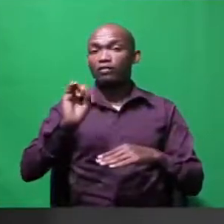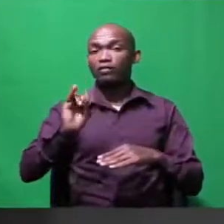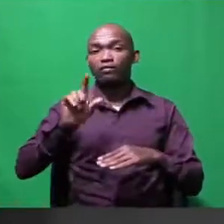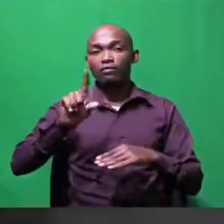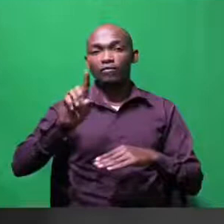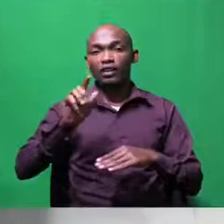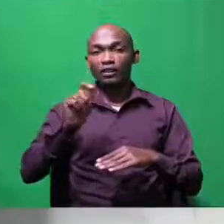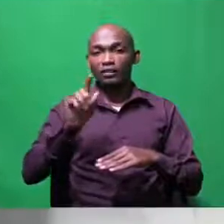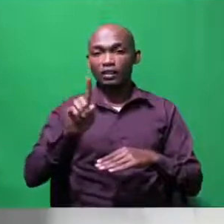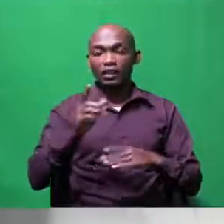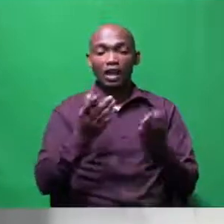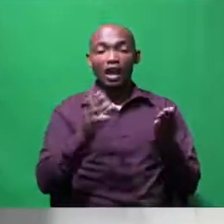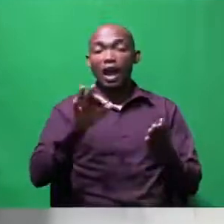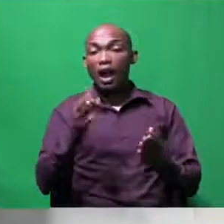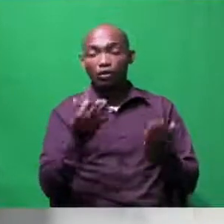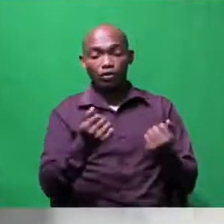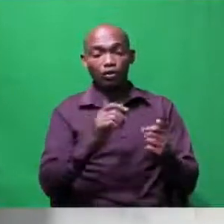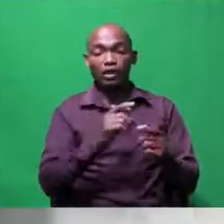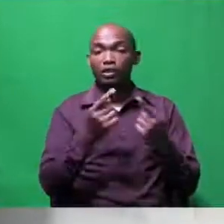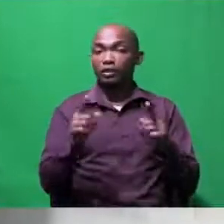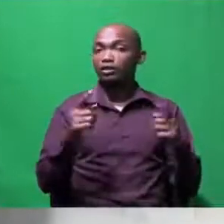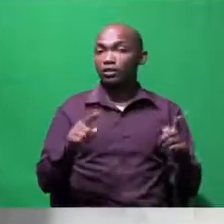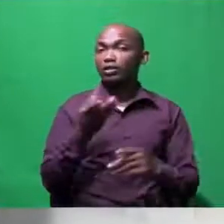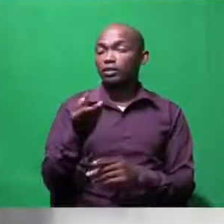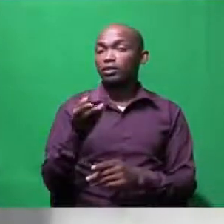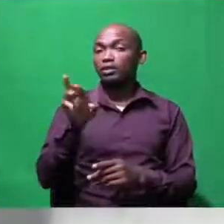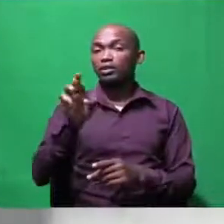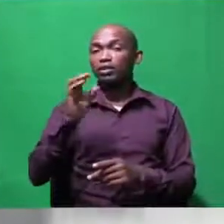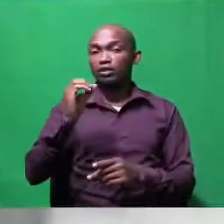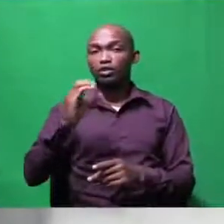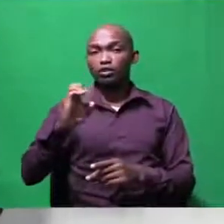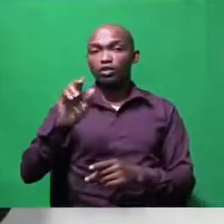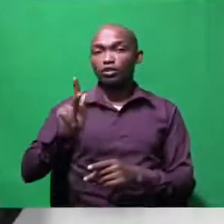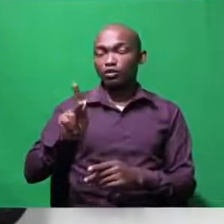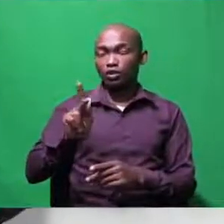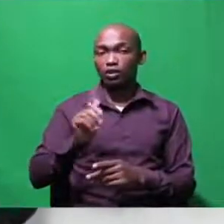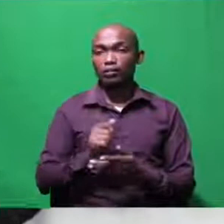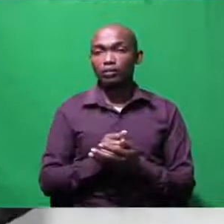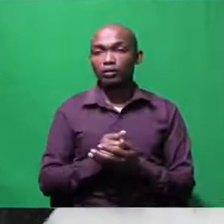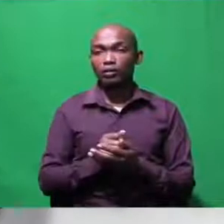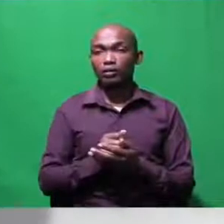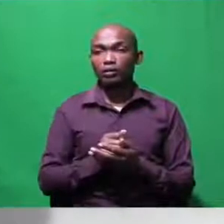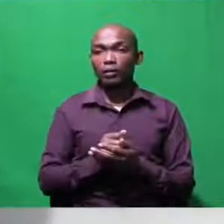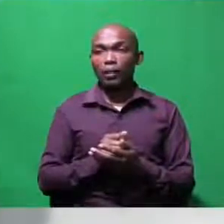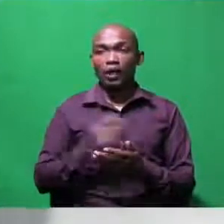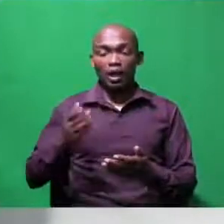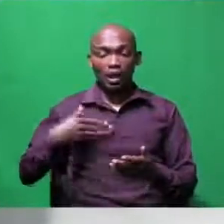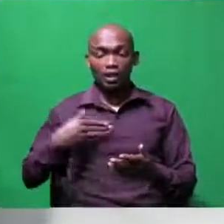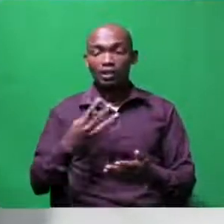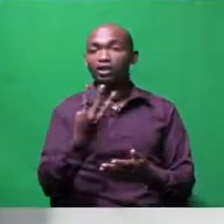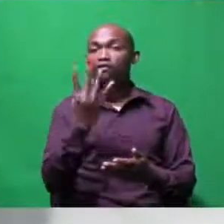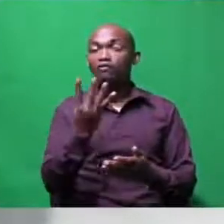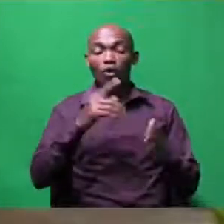So I need you to describe, but use 4 points. So my dear